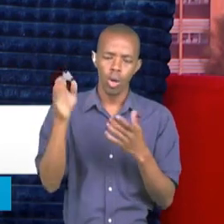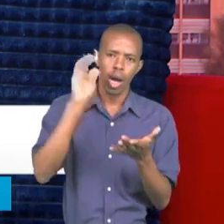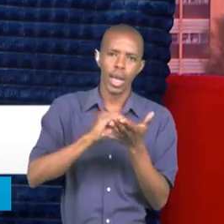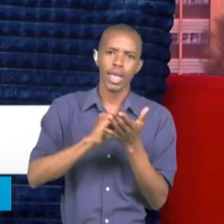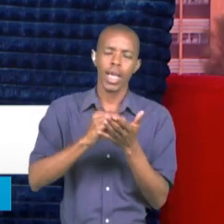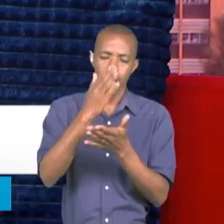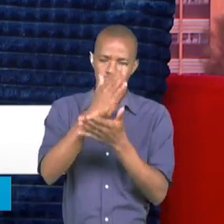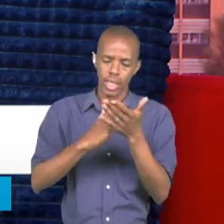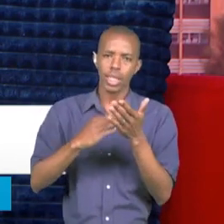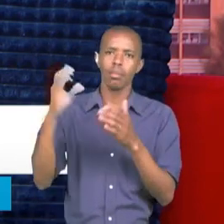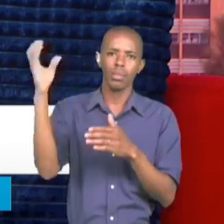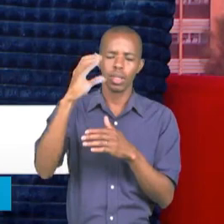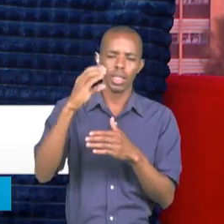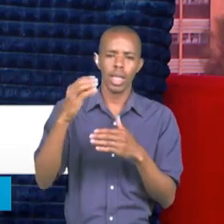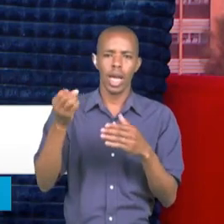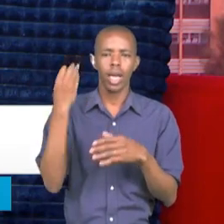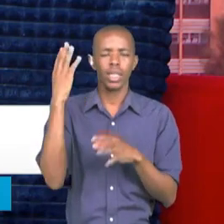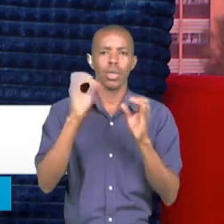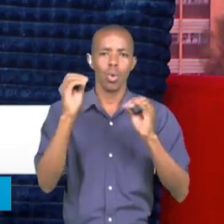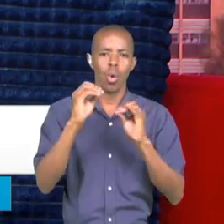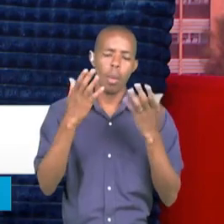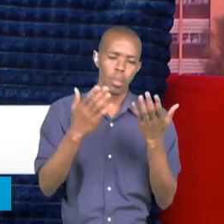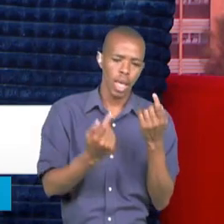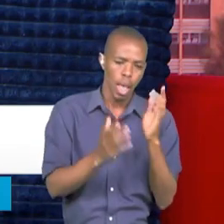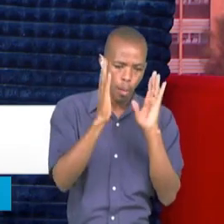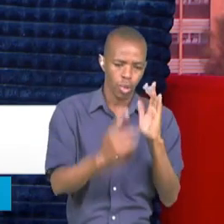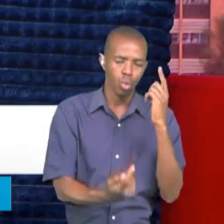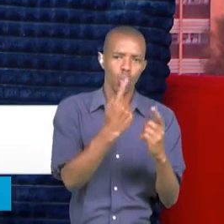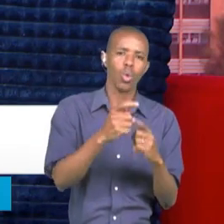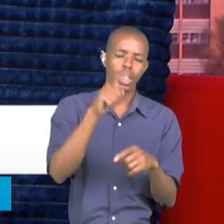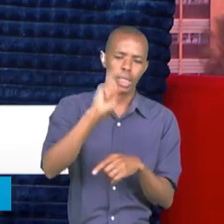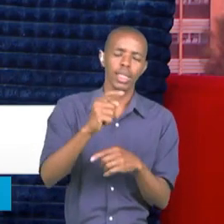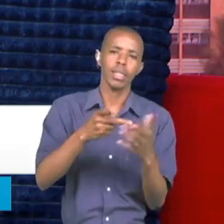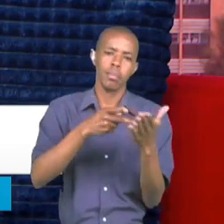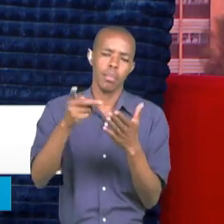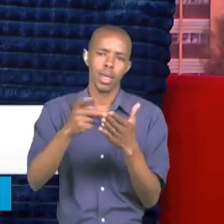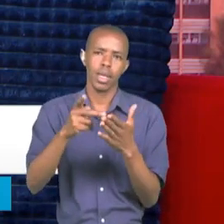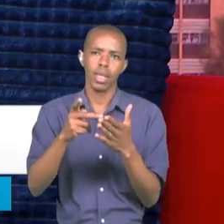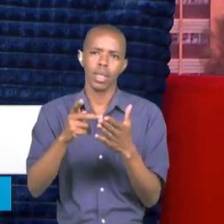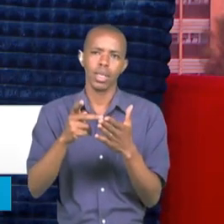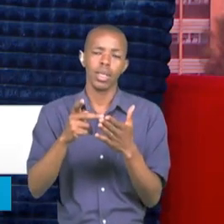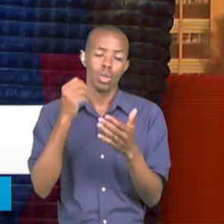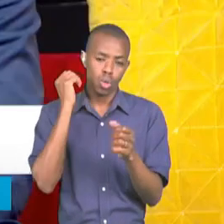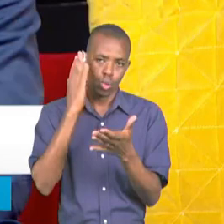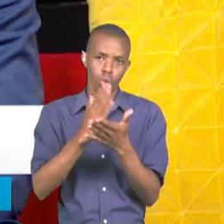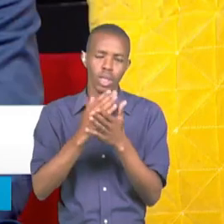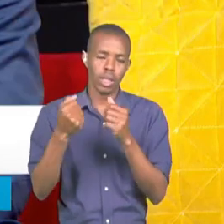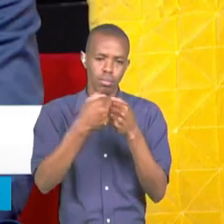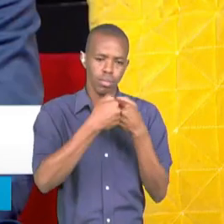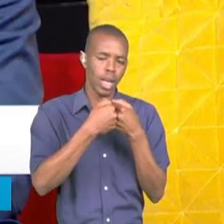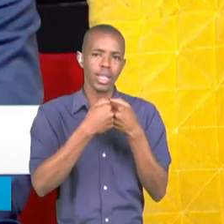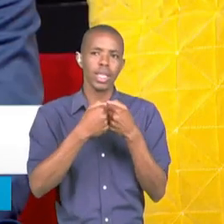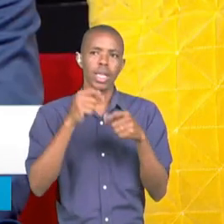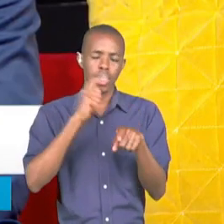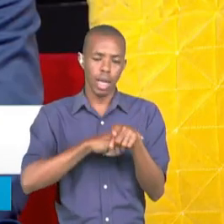understand because alifanya kazi, anataka kulipwa. You are telling them you want to refund. It's true. It can cause you so much trouble when they wanikwe hapo zuu,